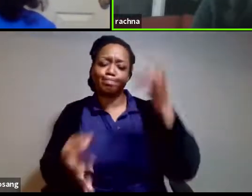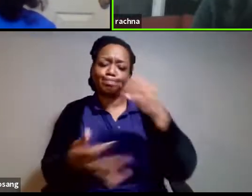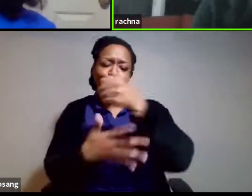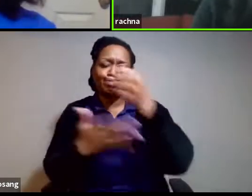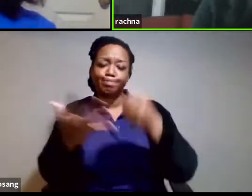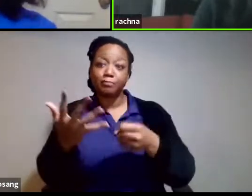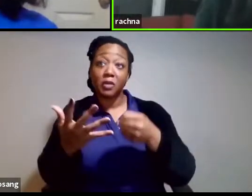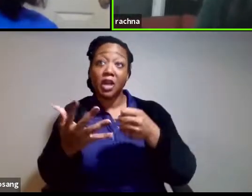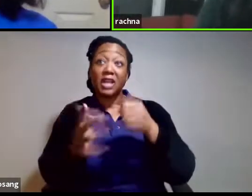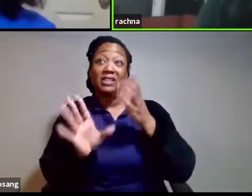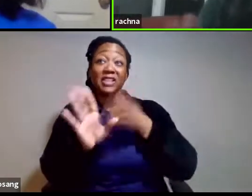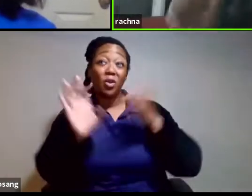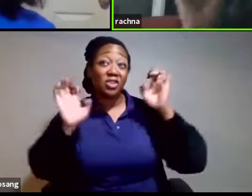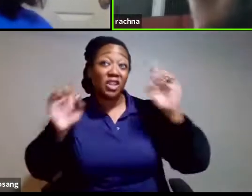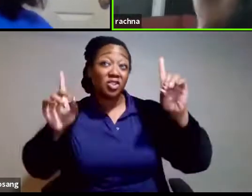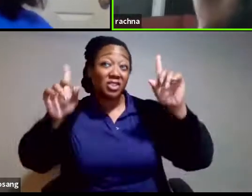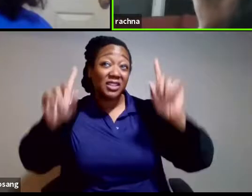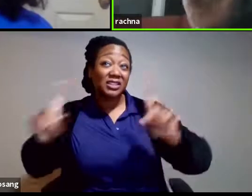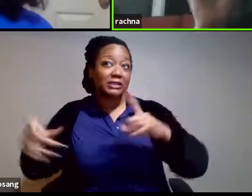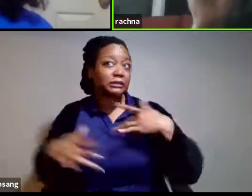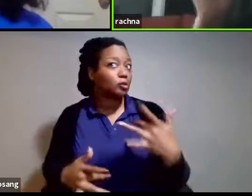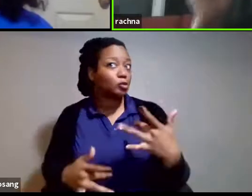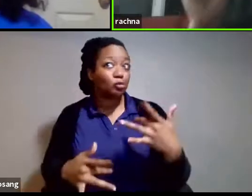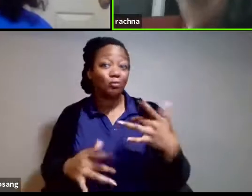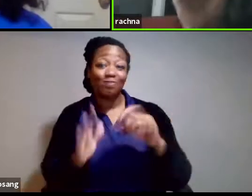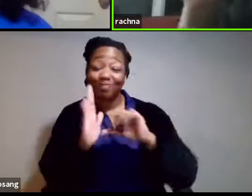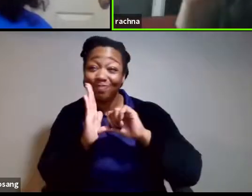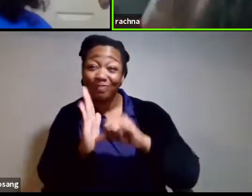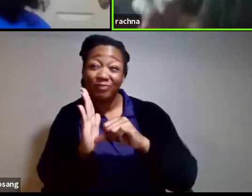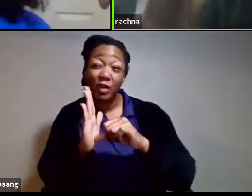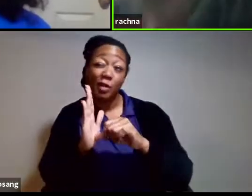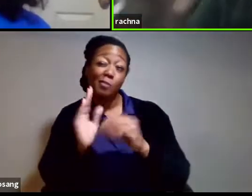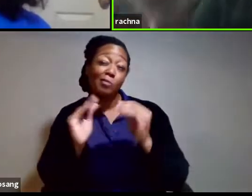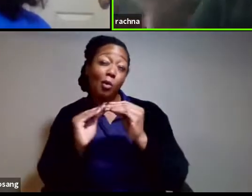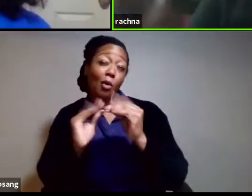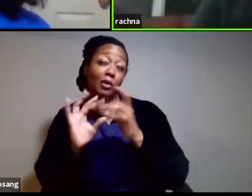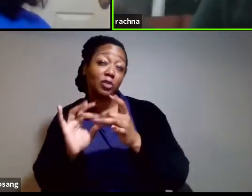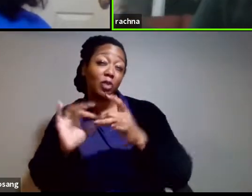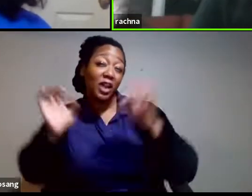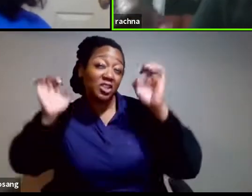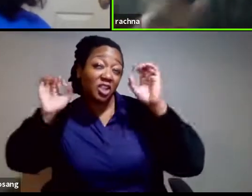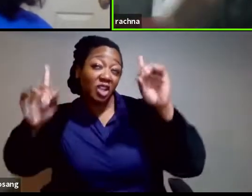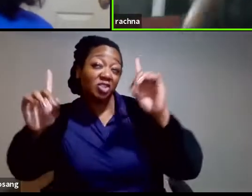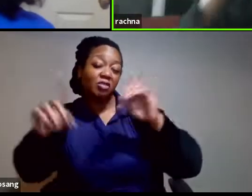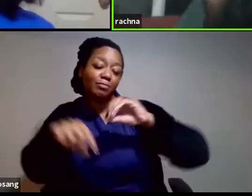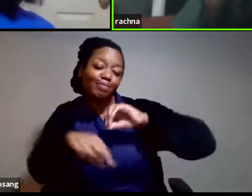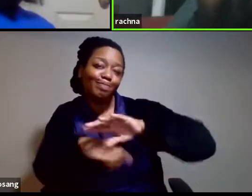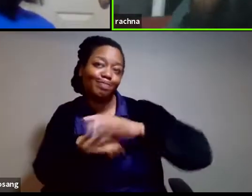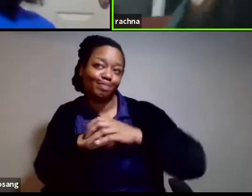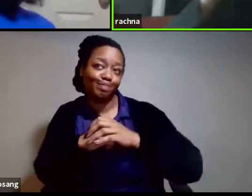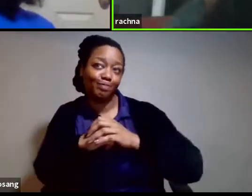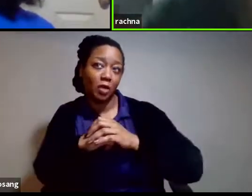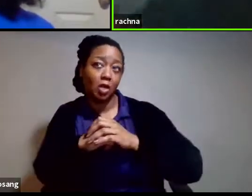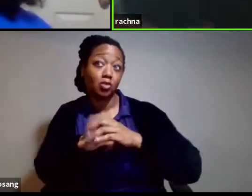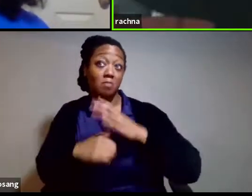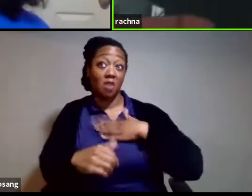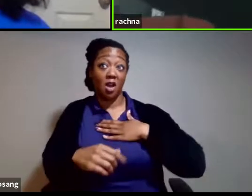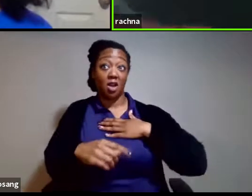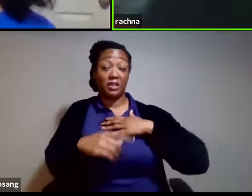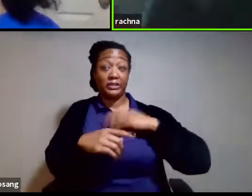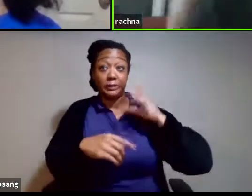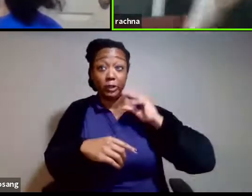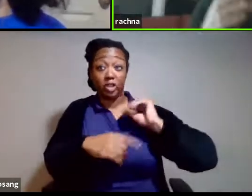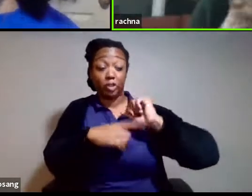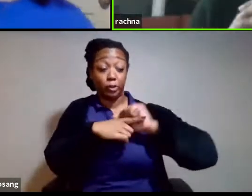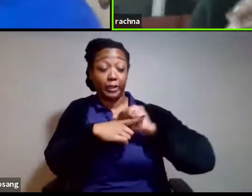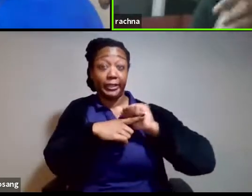Psychoeducational testing tends to emphasize a little bit more of the educational impact. So in my training, when I